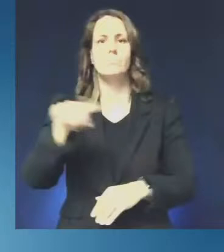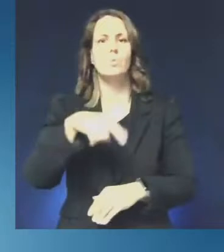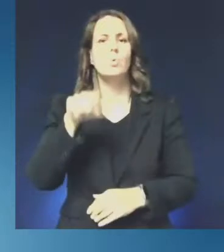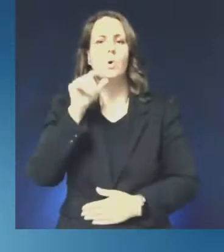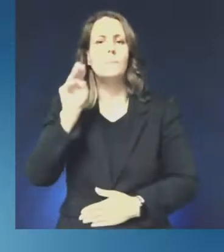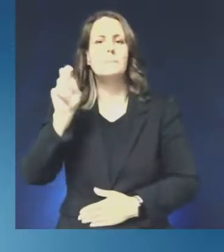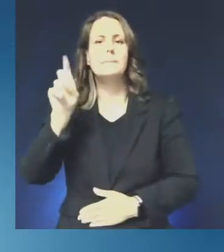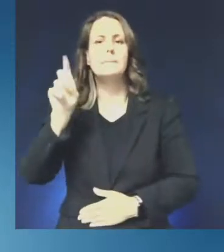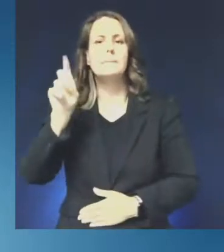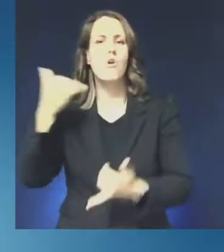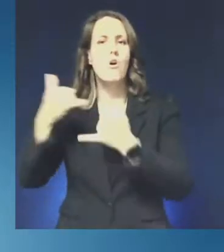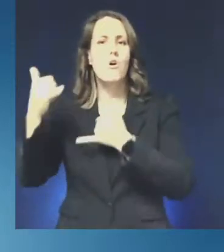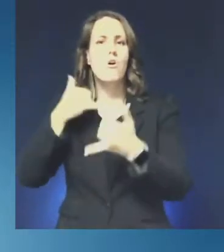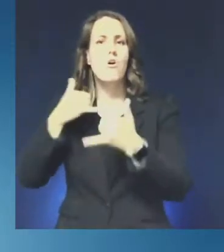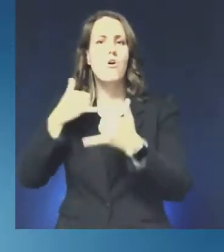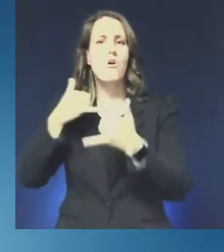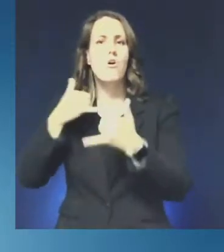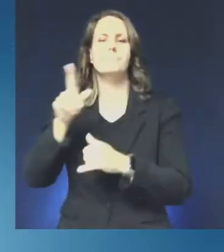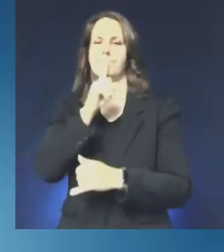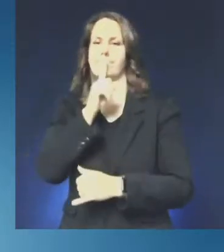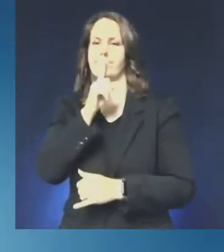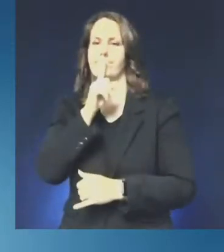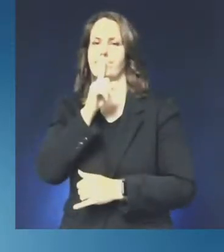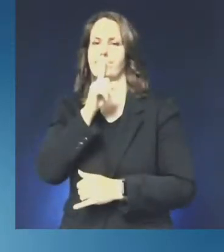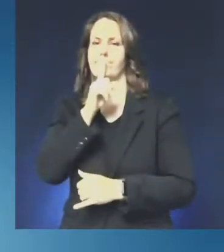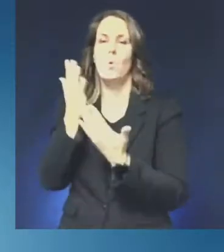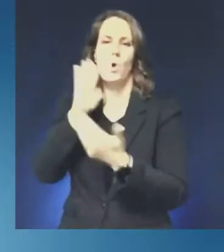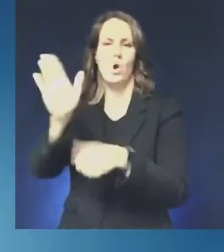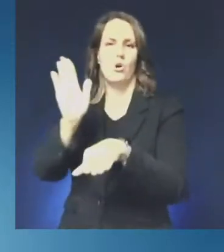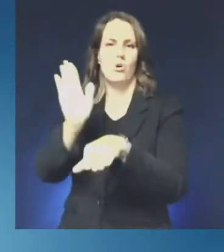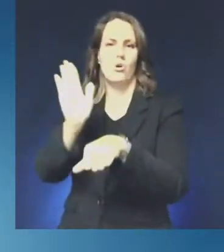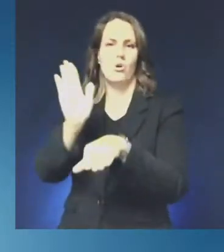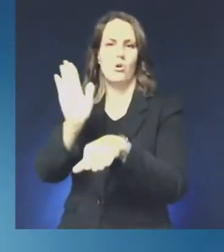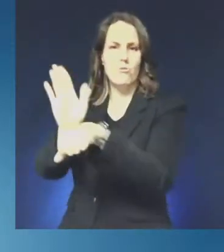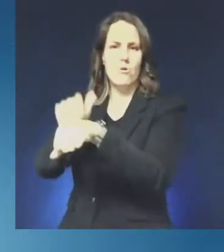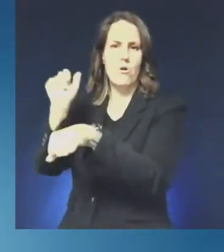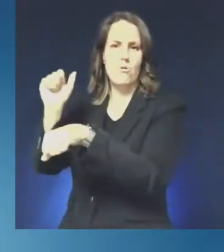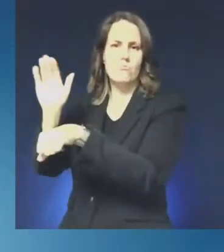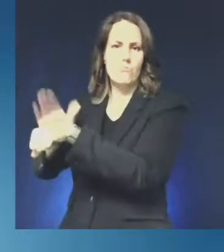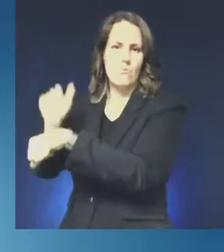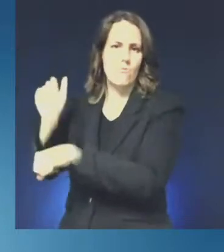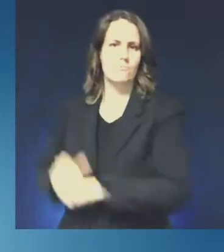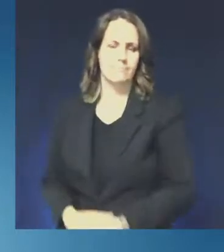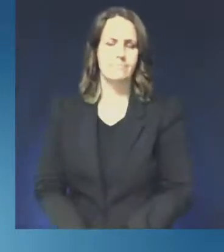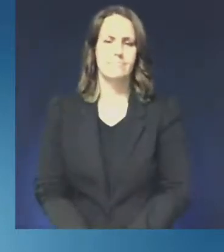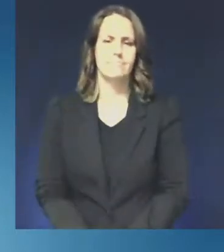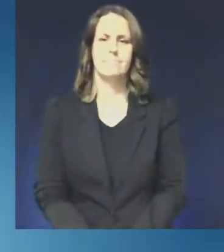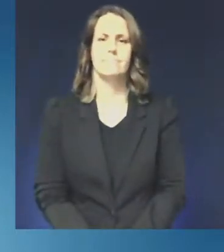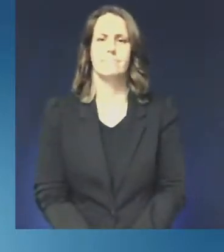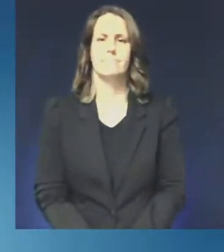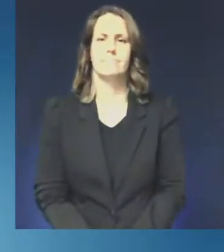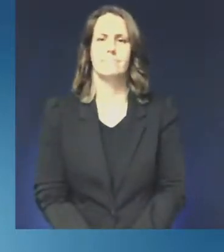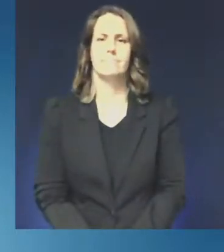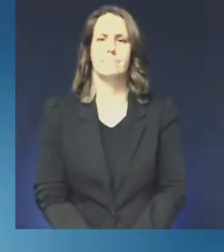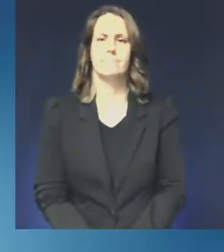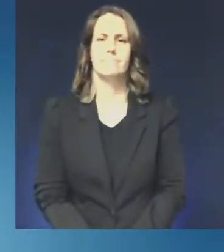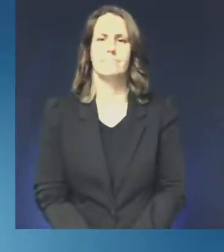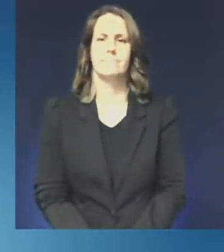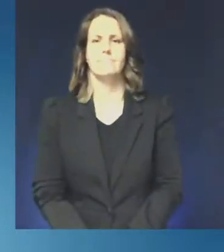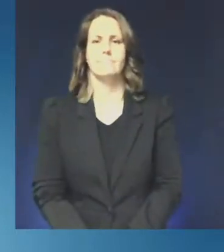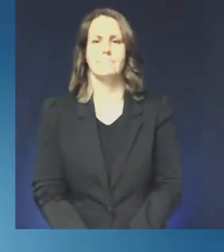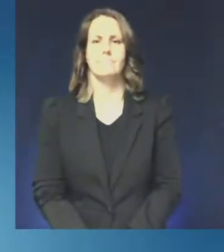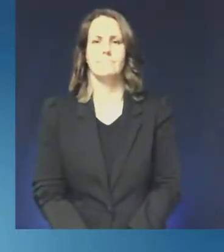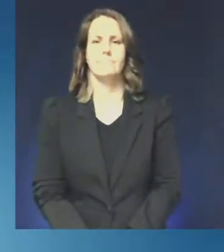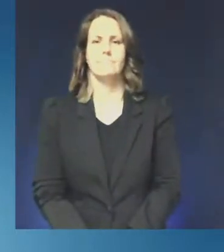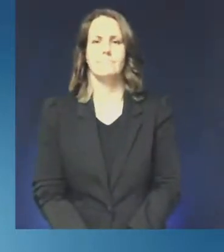so, use *6 to mute and unmute your phone. Also, we need to be out at 2:30, so in the interest of time and to ensure everyone is able